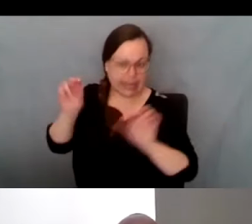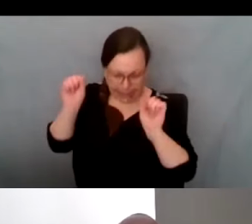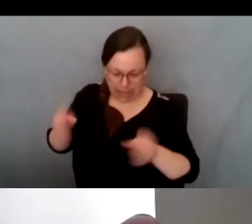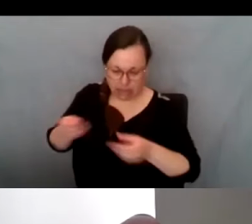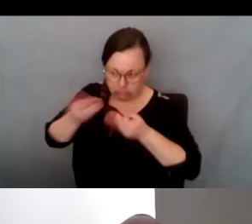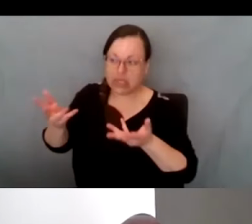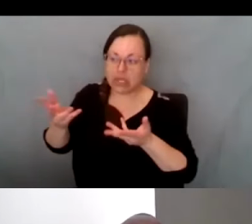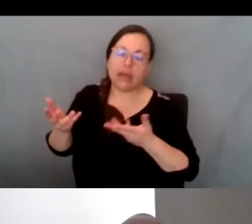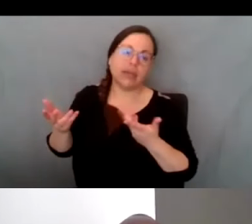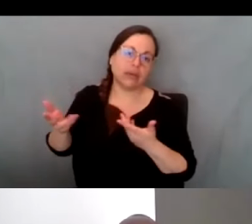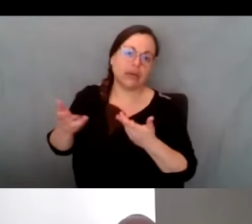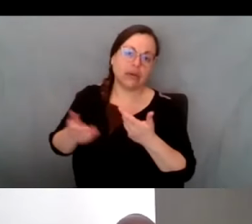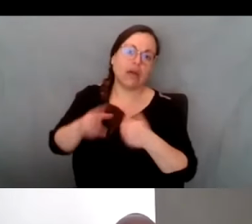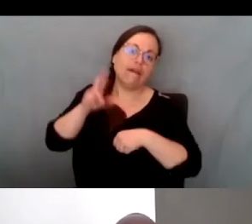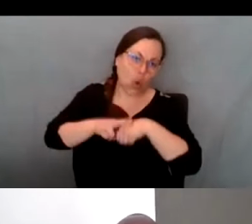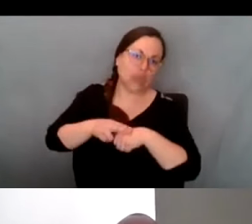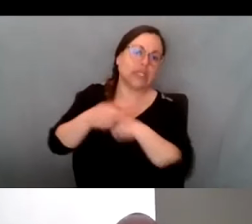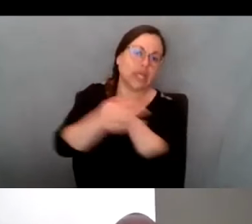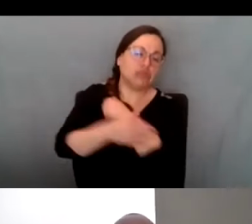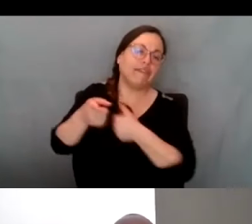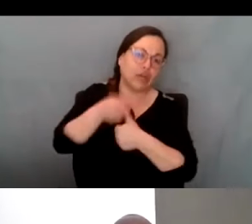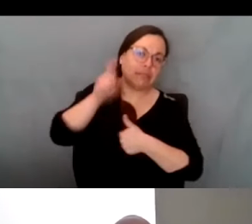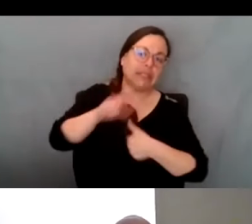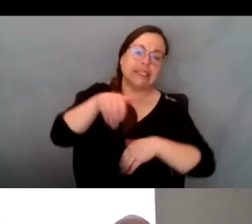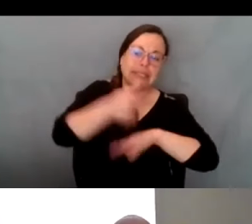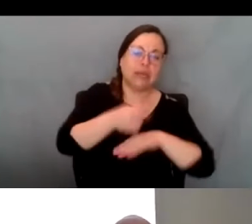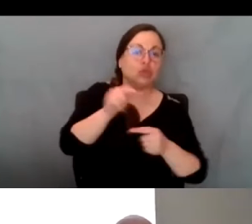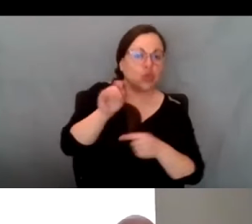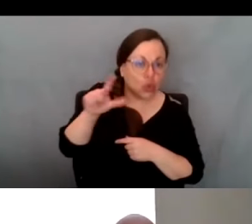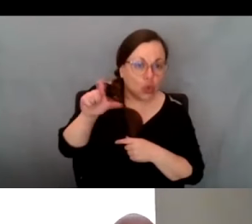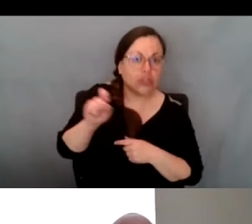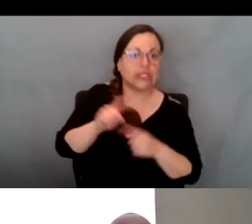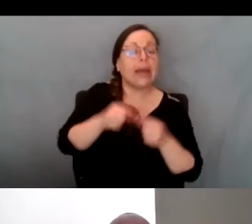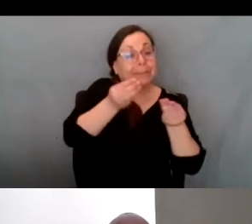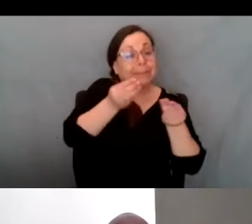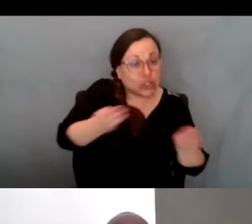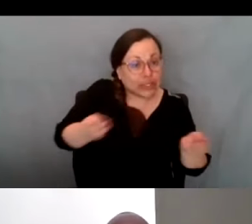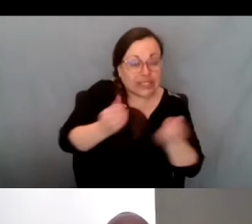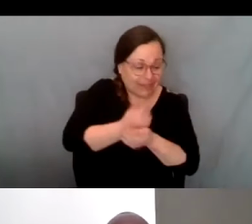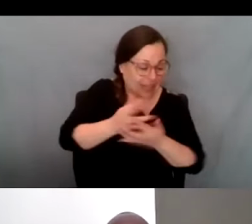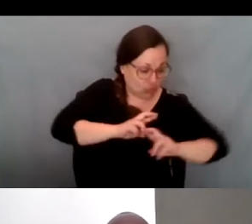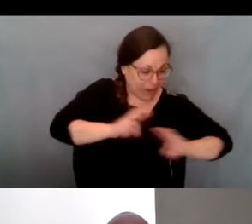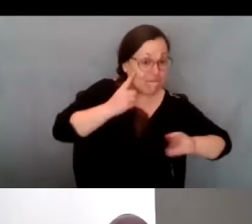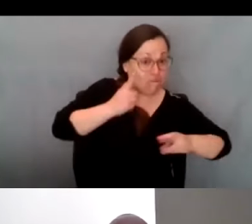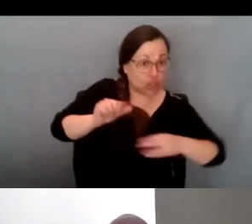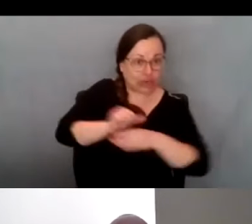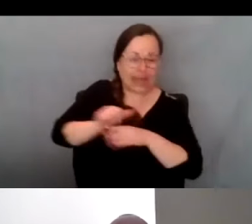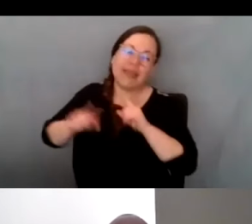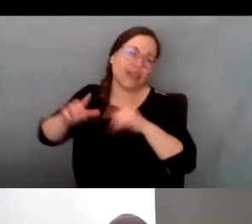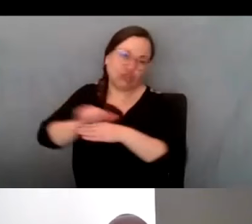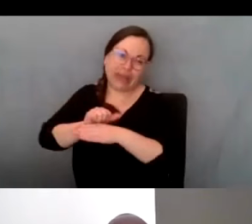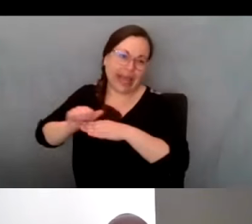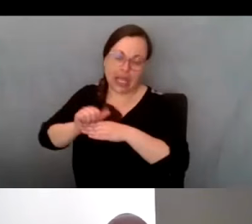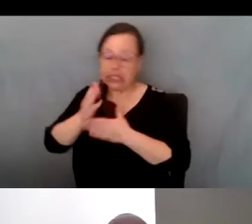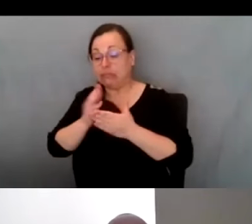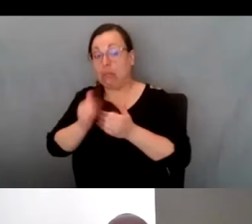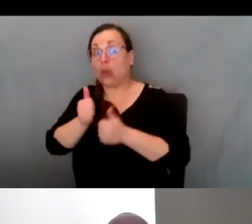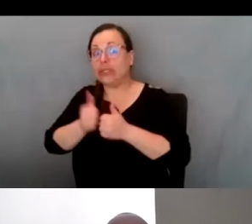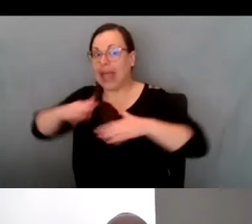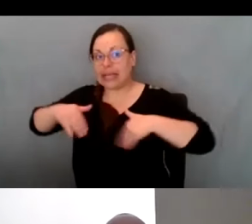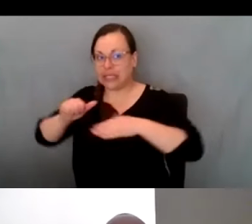put in place the tools, the materials for training, but the actual training has not yet started because the